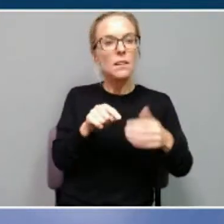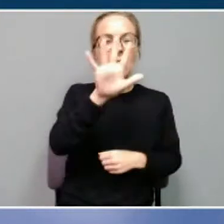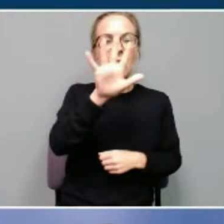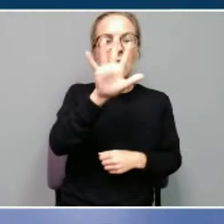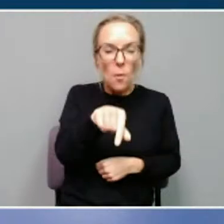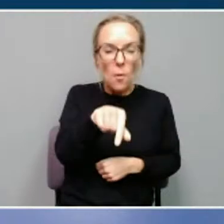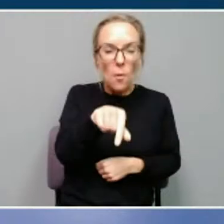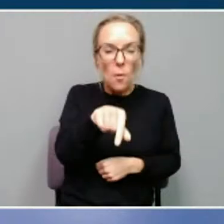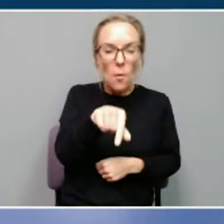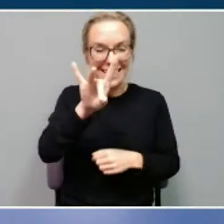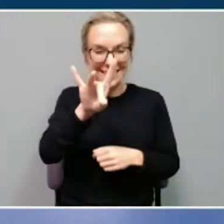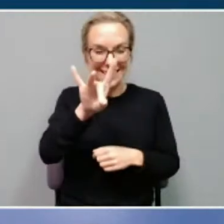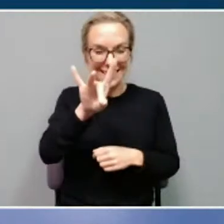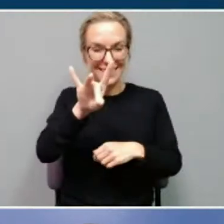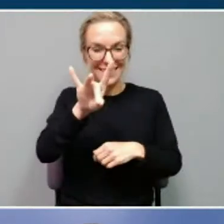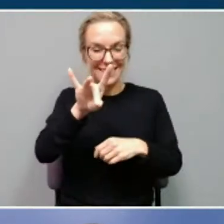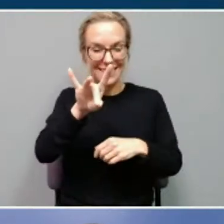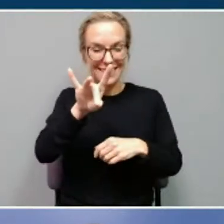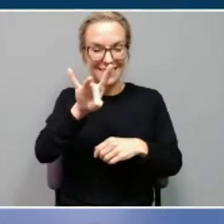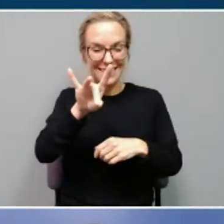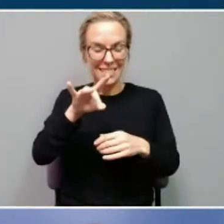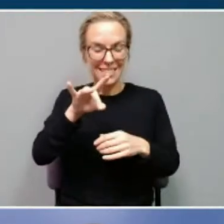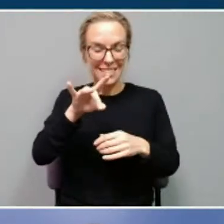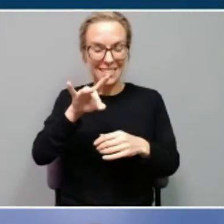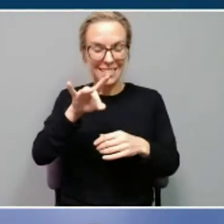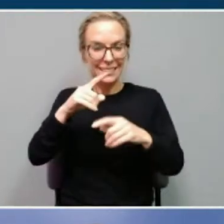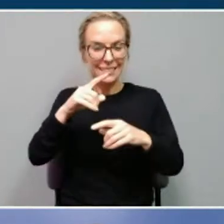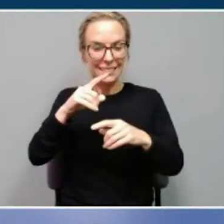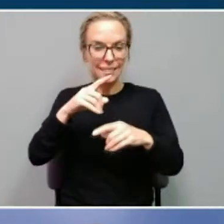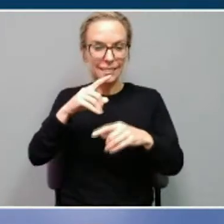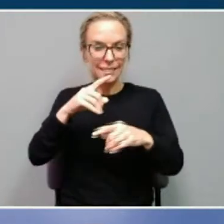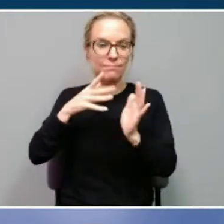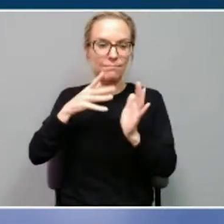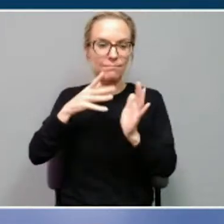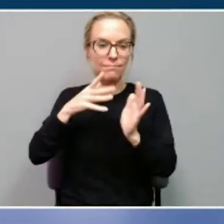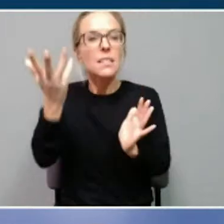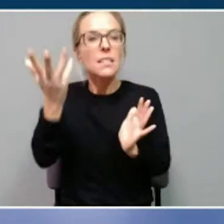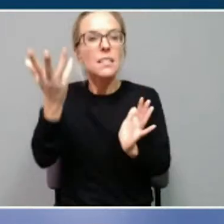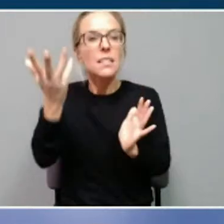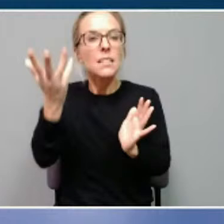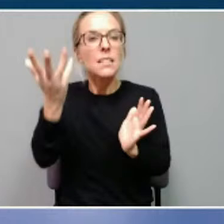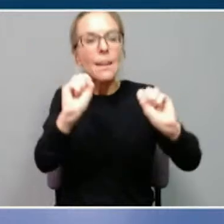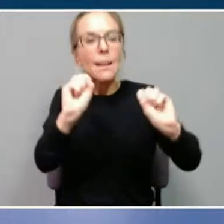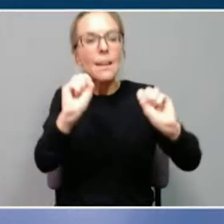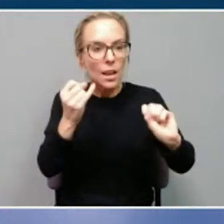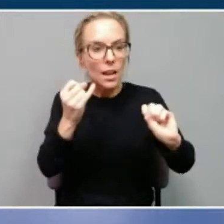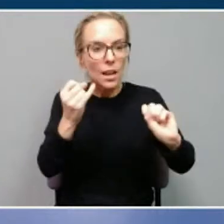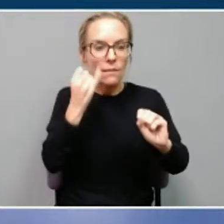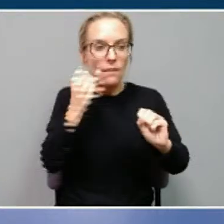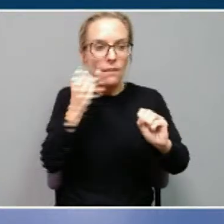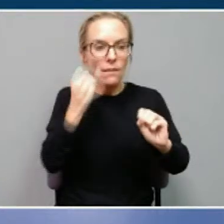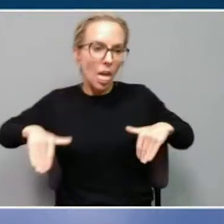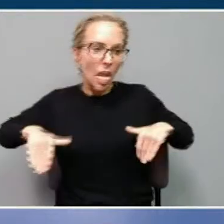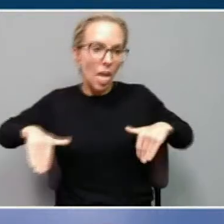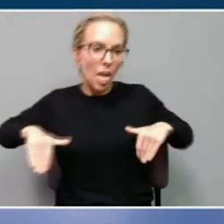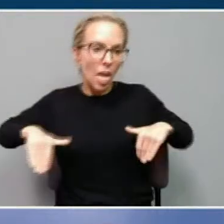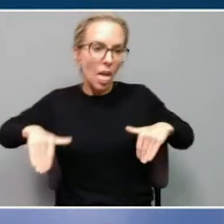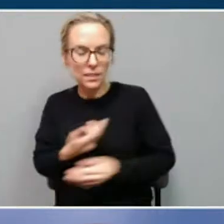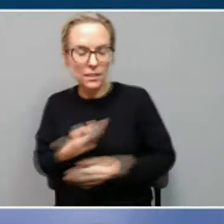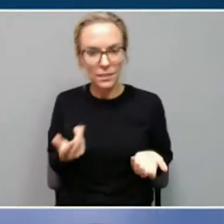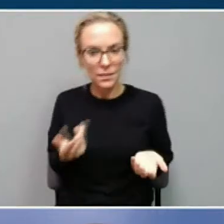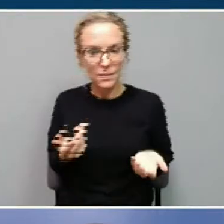times safer if you have gotten vaccinated than if you haven't. What that means is you're living in the most